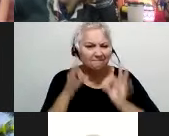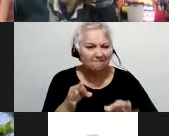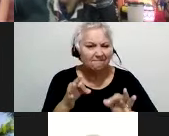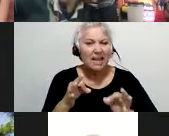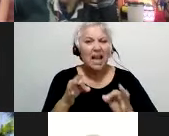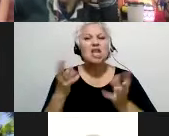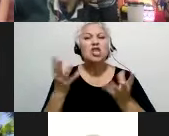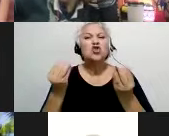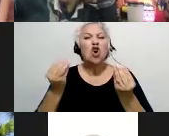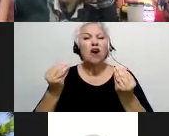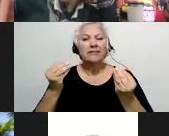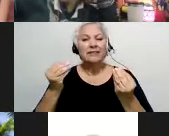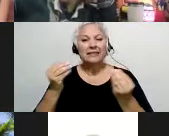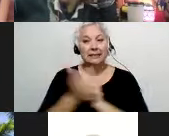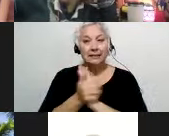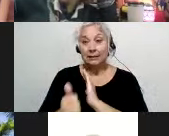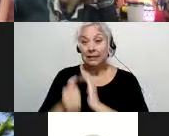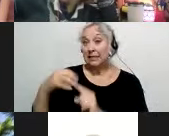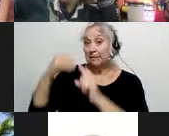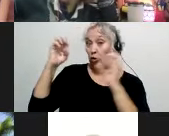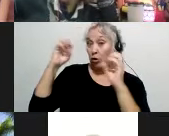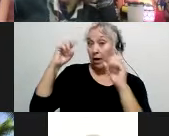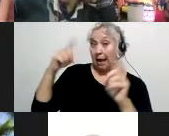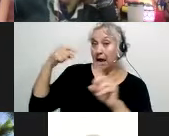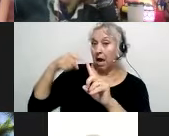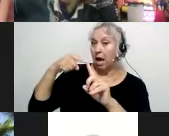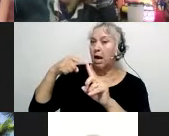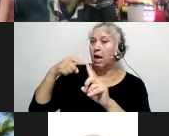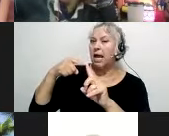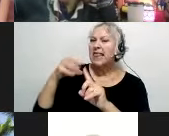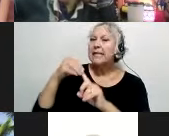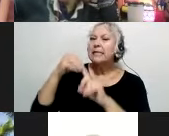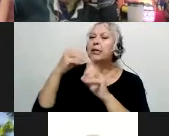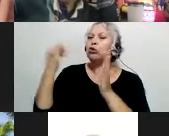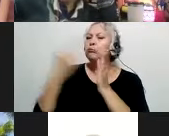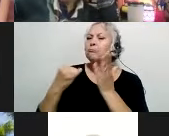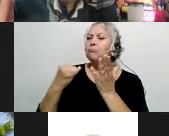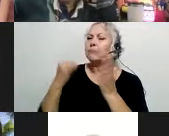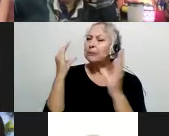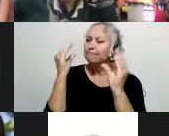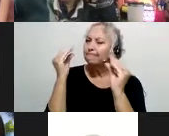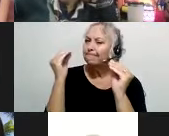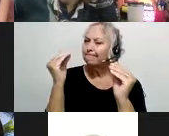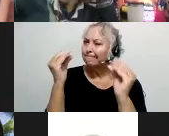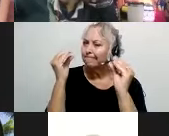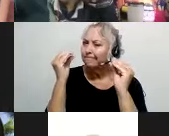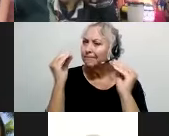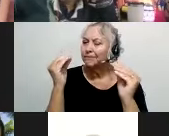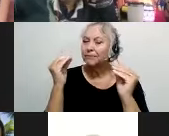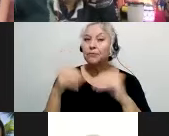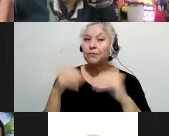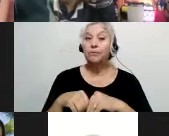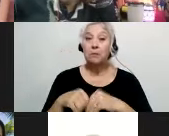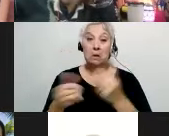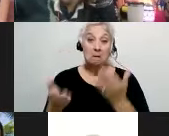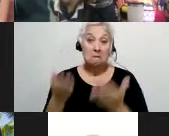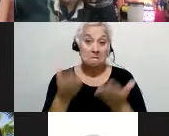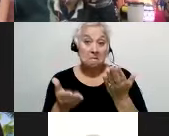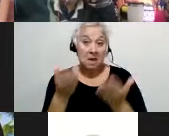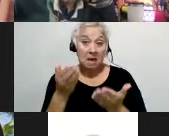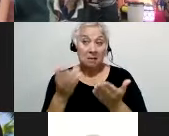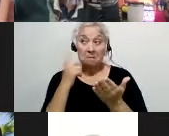skills. Special education is all about that specially designed instruction. So it might, again,